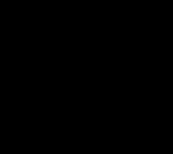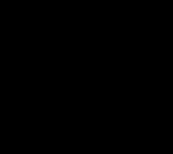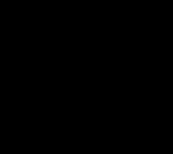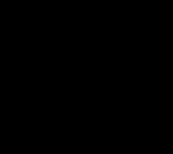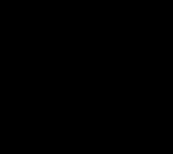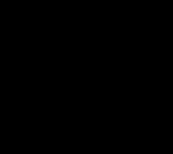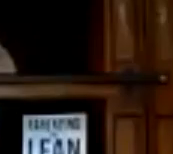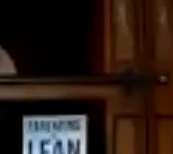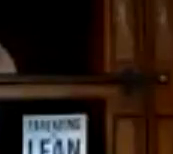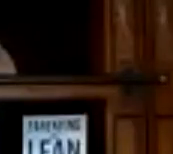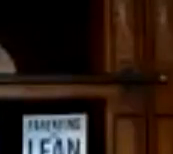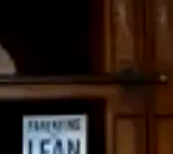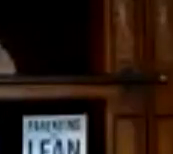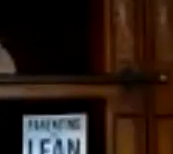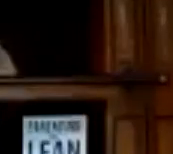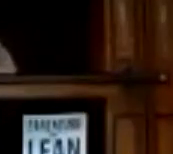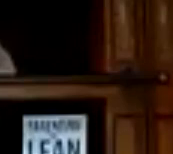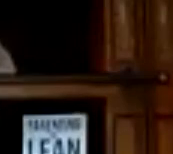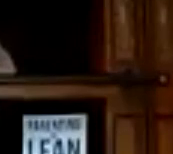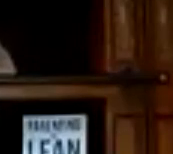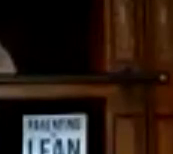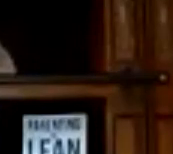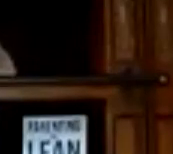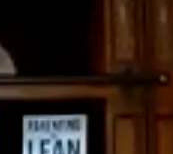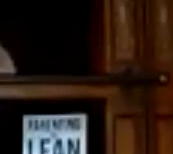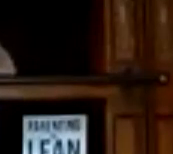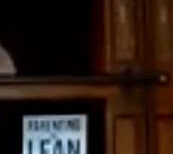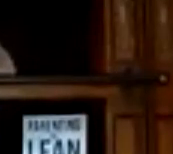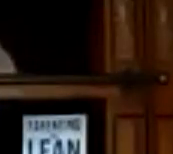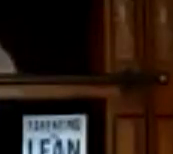pull up the presentation. Let me see, share screen.